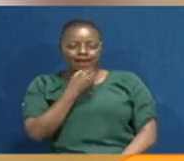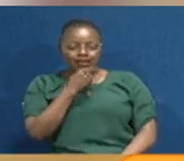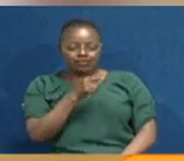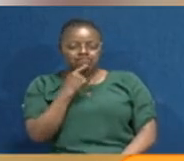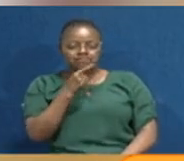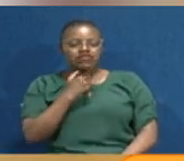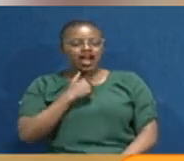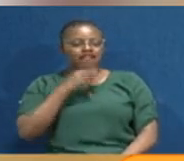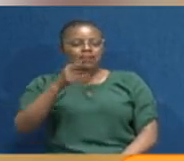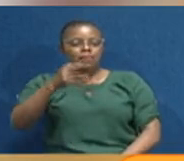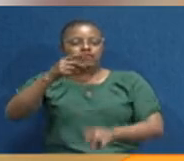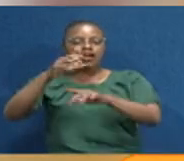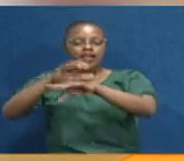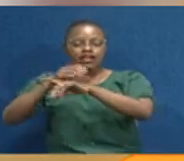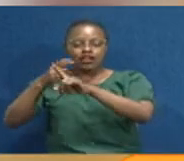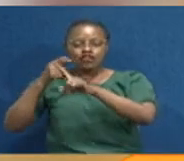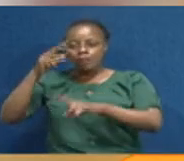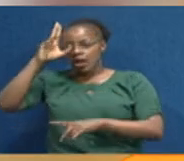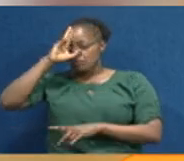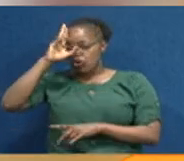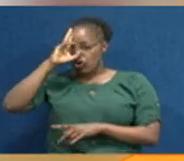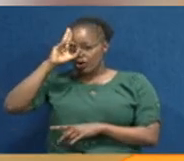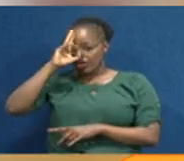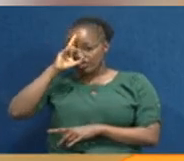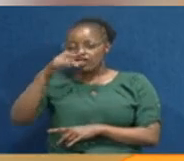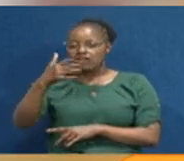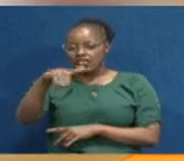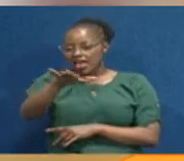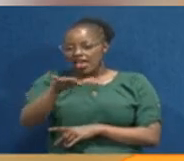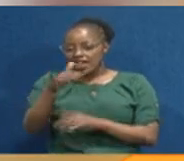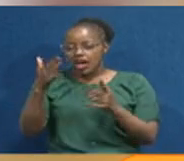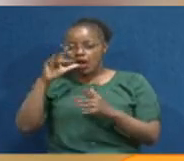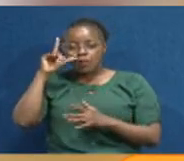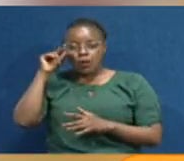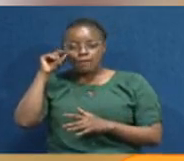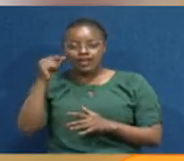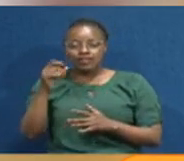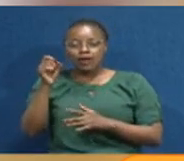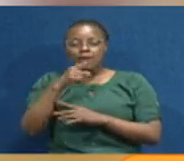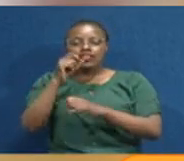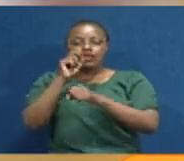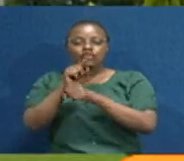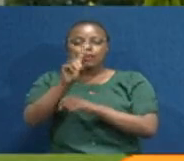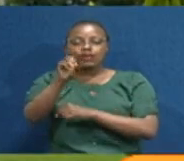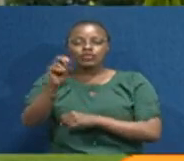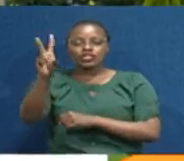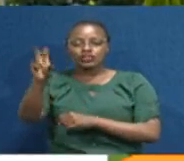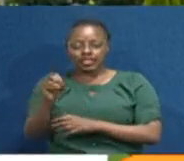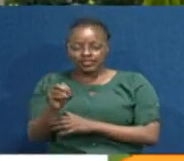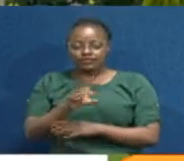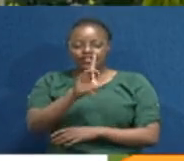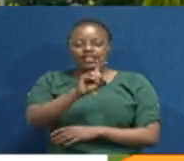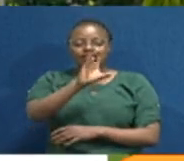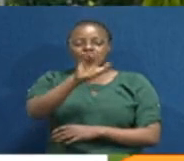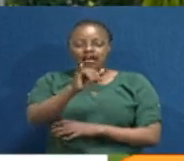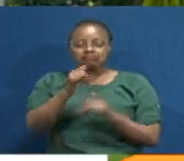firearm that was snatched from a stupefied police officer at a popular joint in Mombasa in November 2020. The DCI